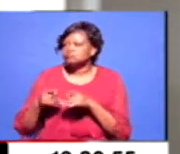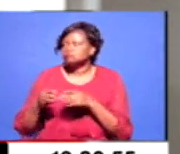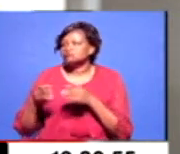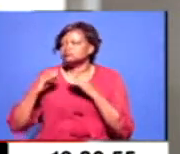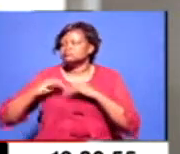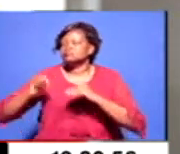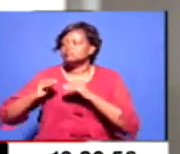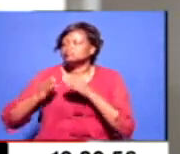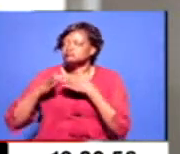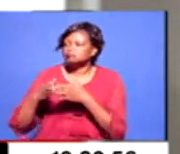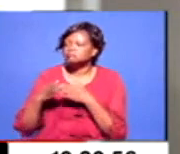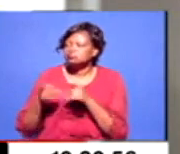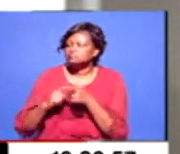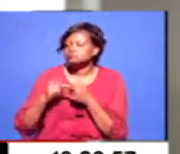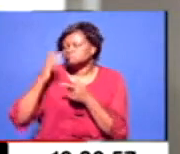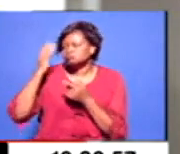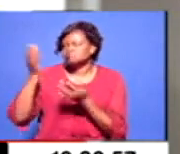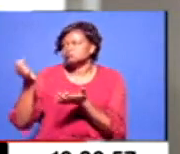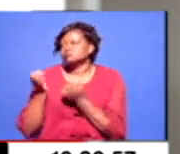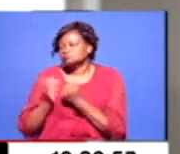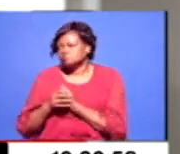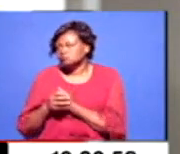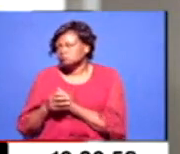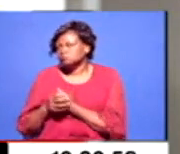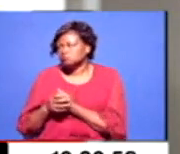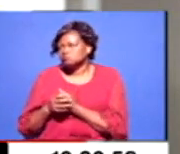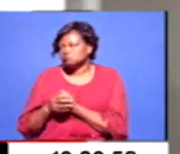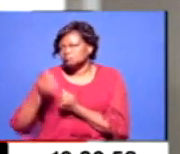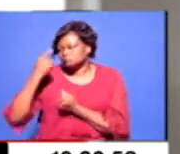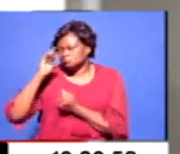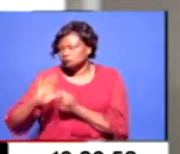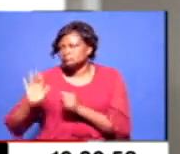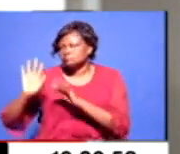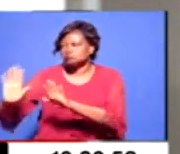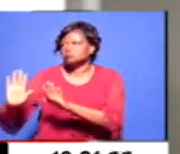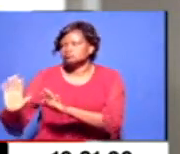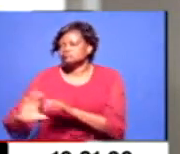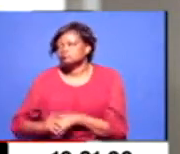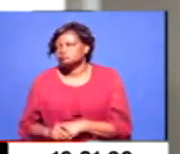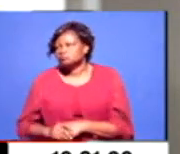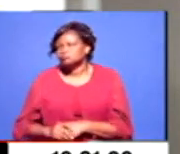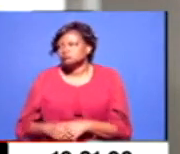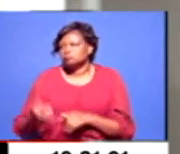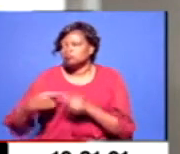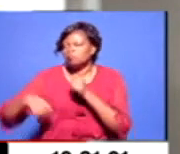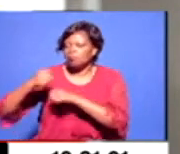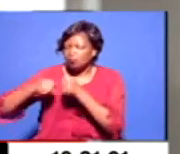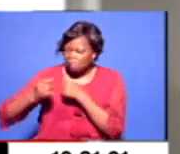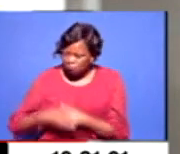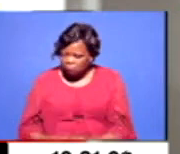health, they'll know the need and the need for them to abstain from the act. Mm-hmm. Yes.